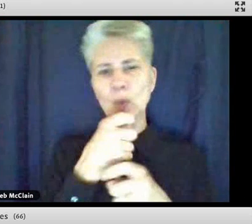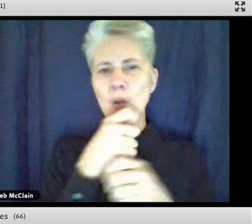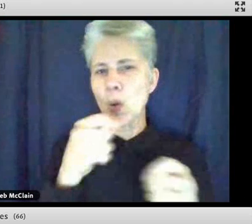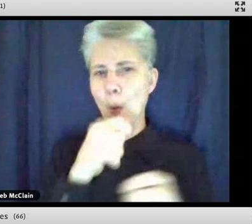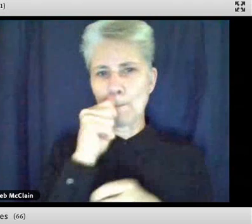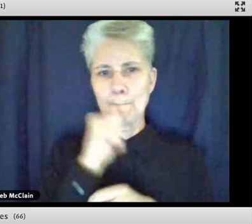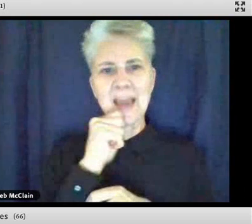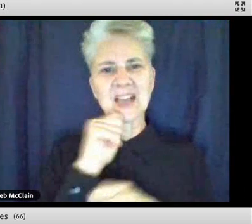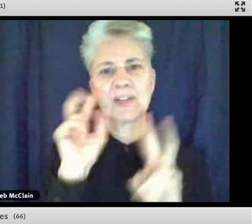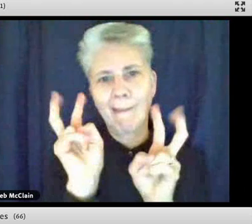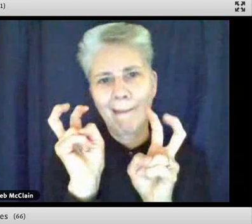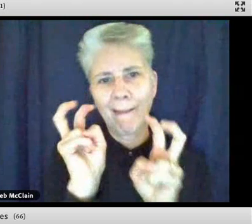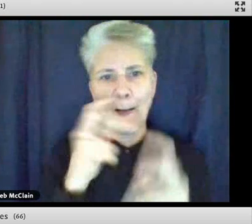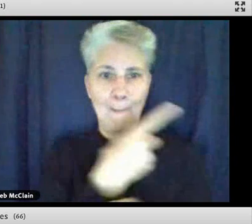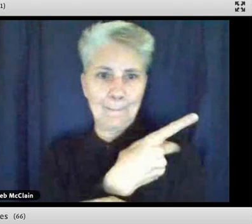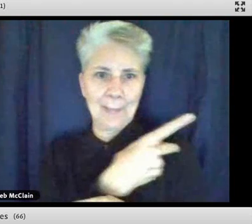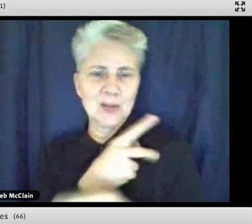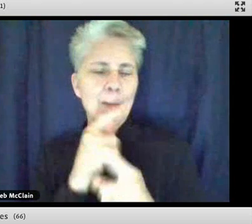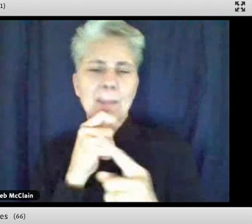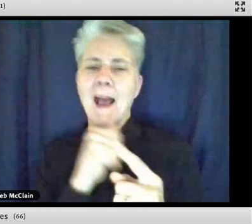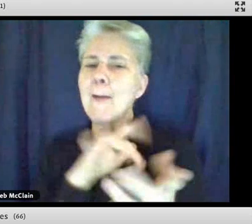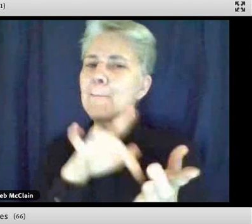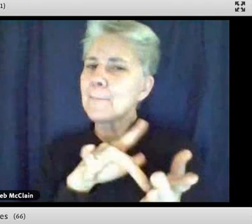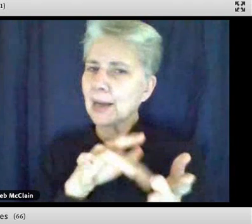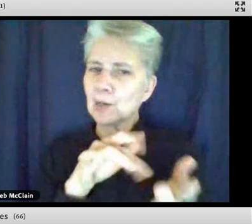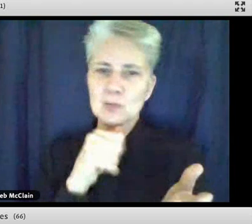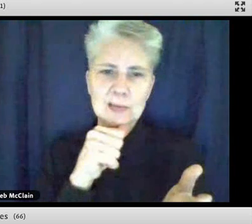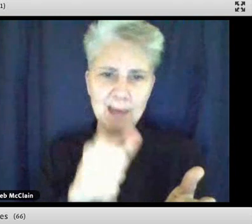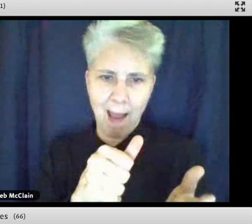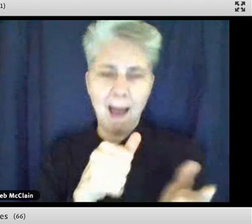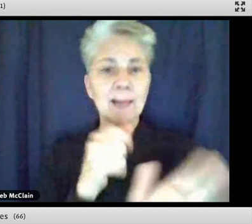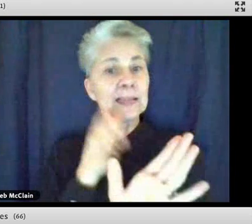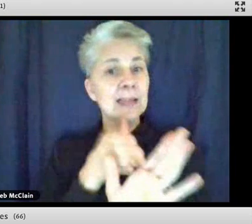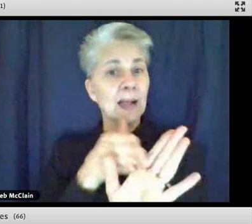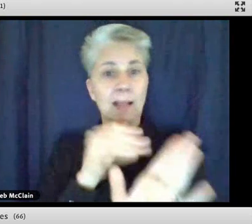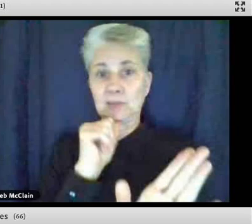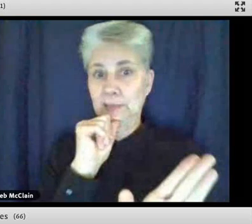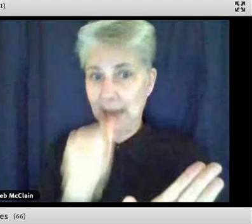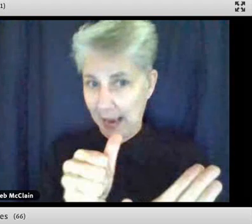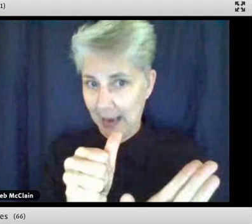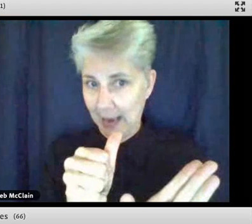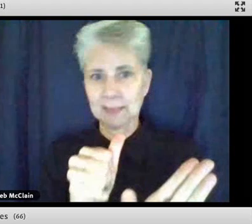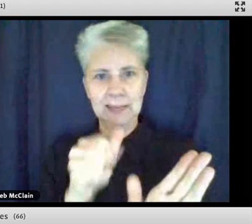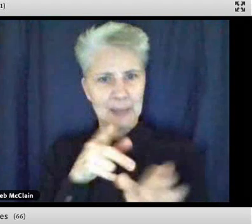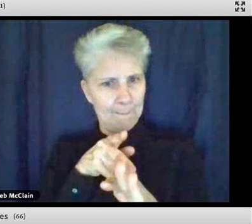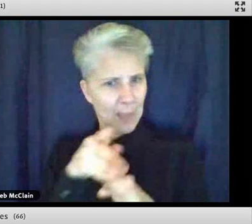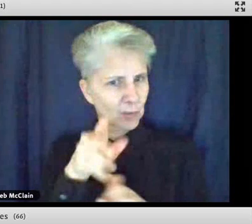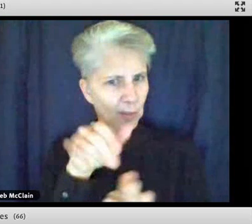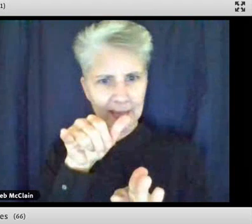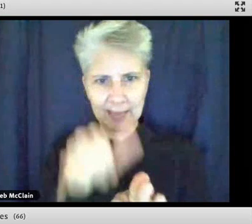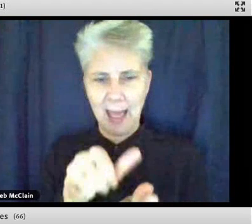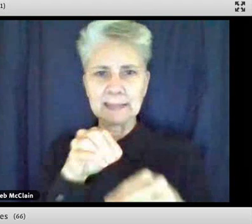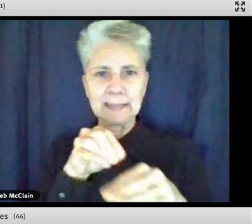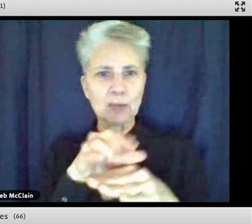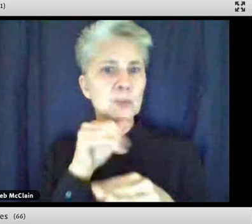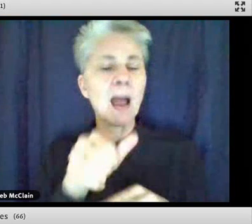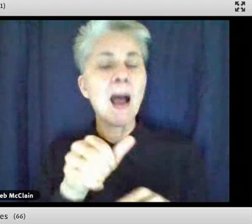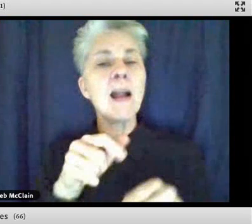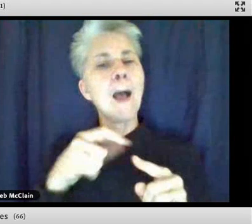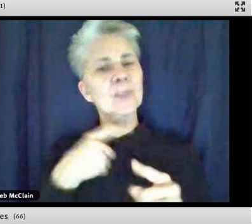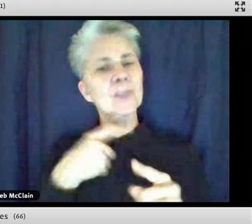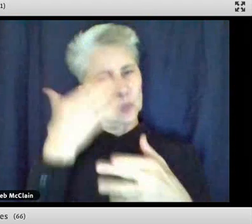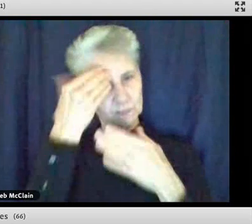any patients, but I'm not a medical doctor, nor am I a psychological specialist or counselor.